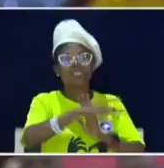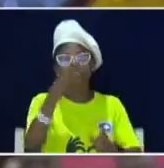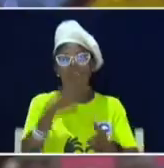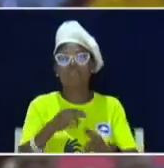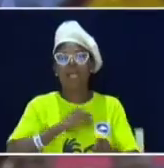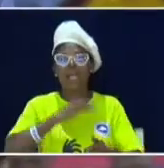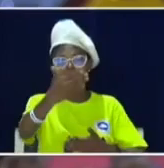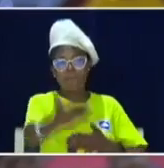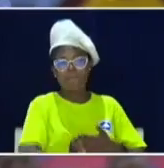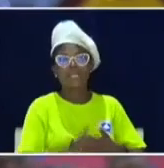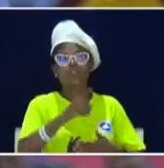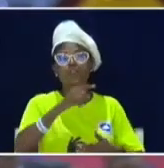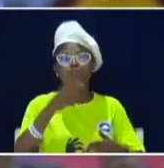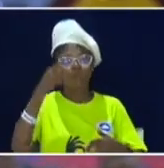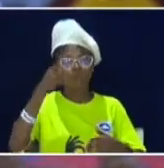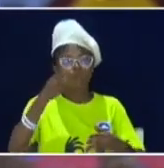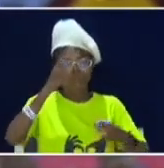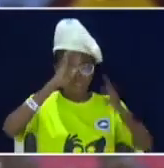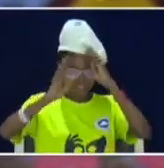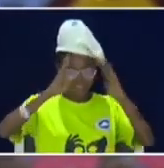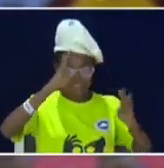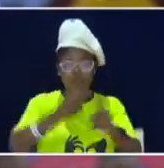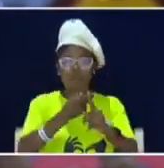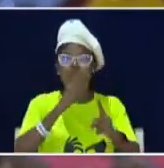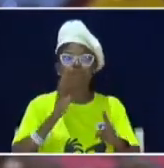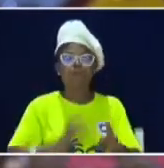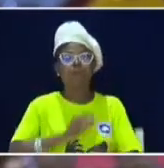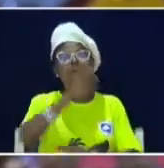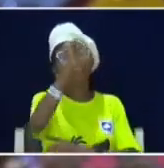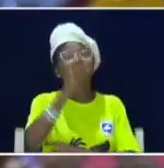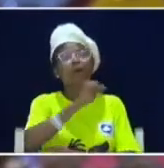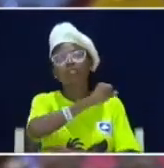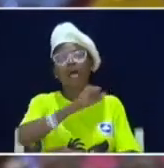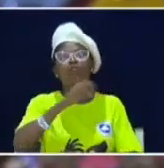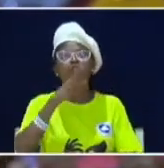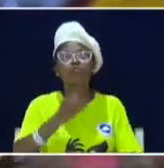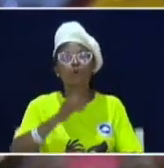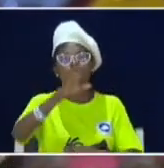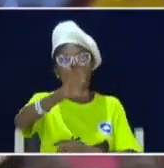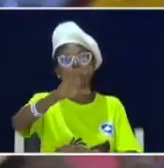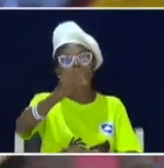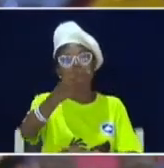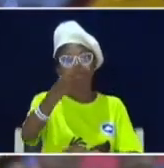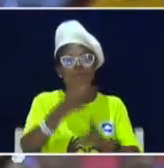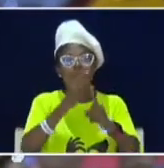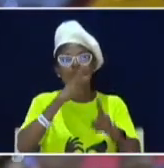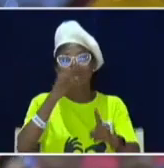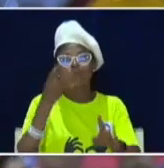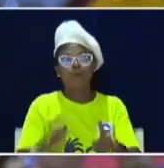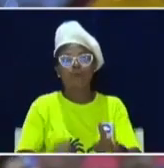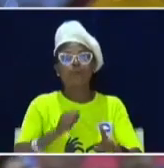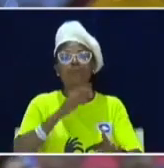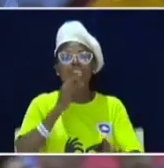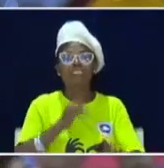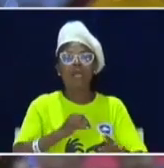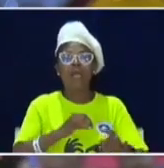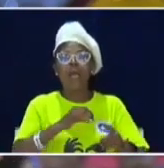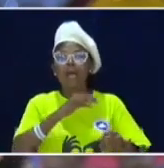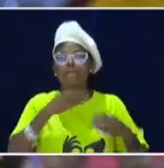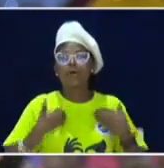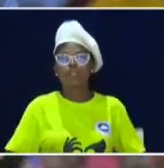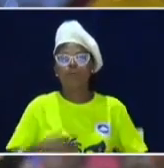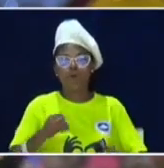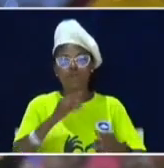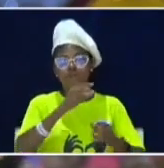bring you greetings from South region, from the body of Christ in the South region. Praise the